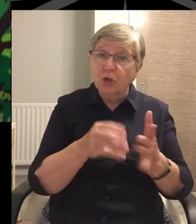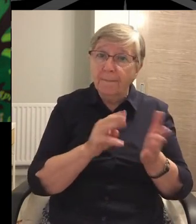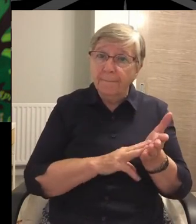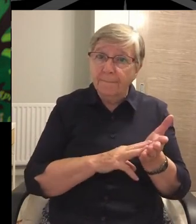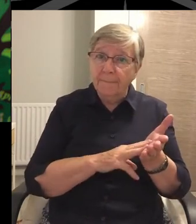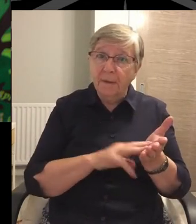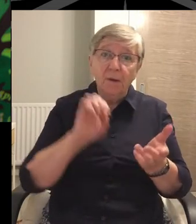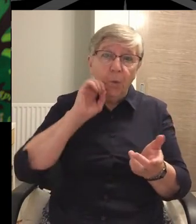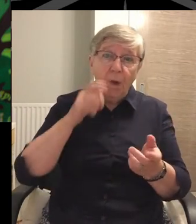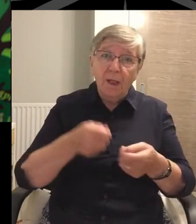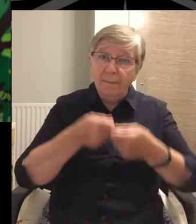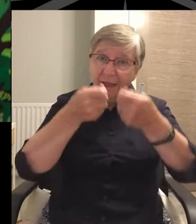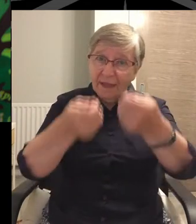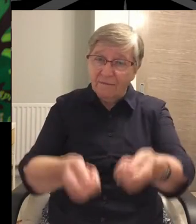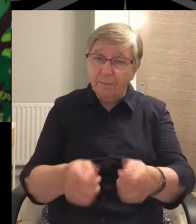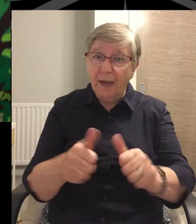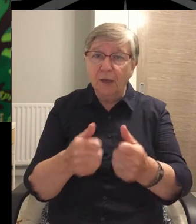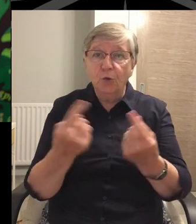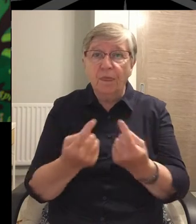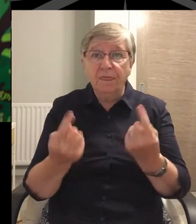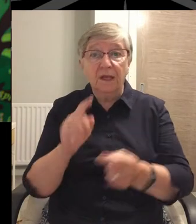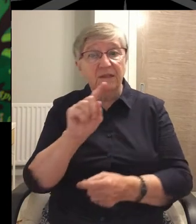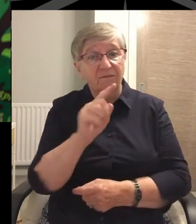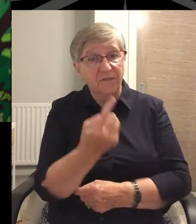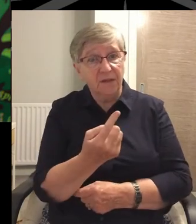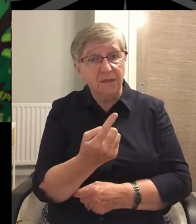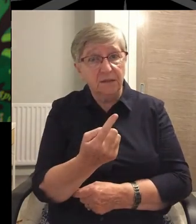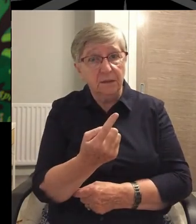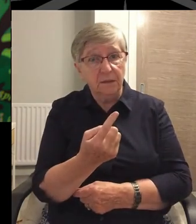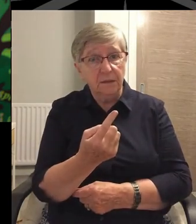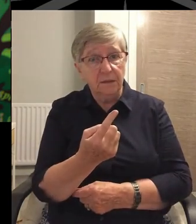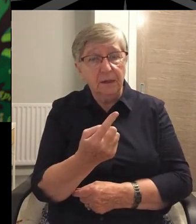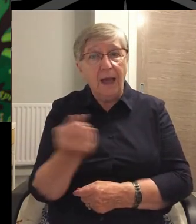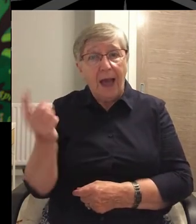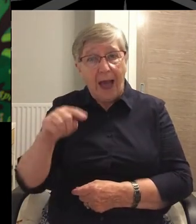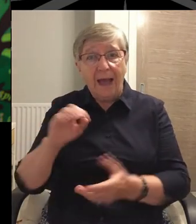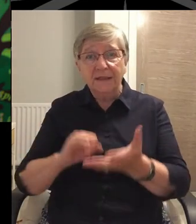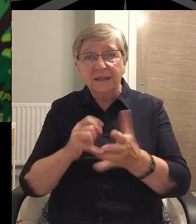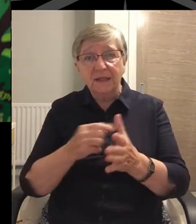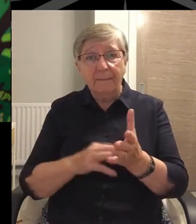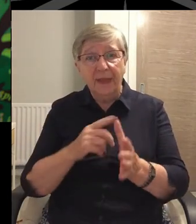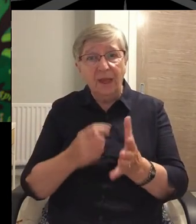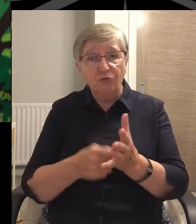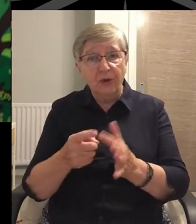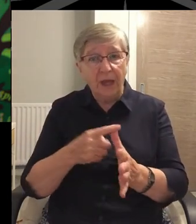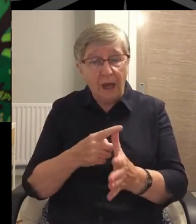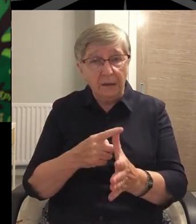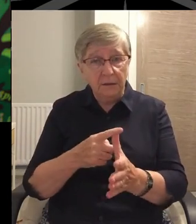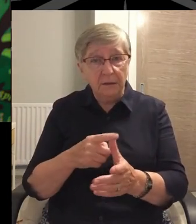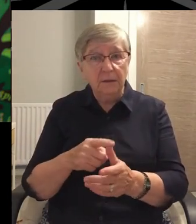being restored. First, I will restore the fortunes of Sodom and her daughters and of Samaria and her daughters.